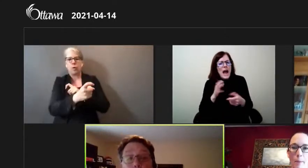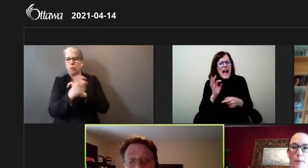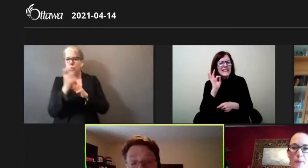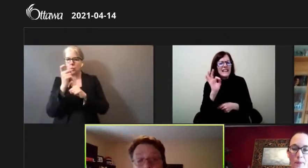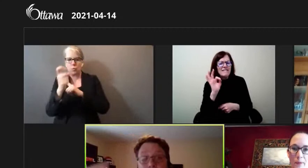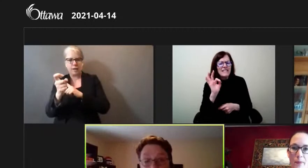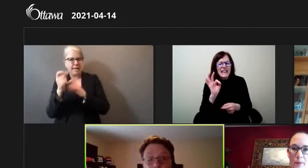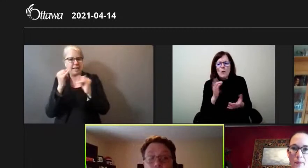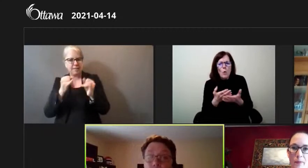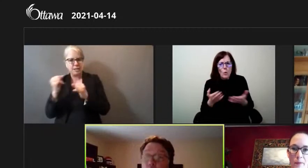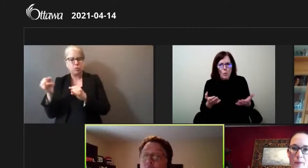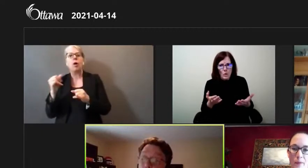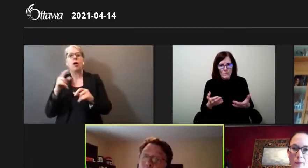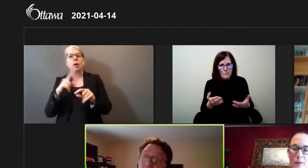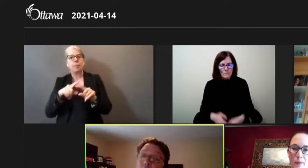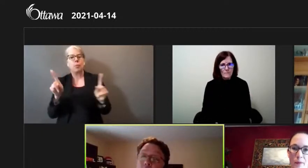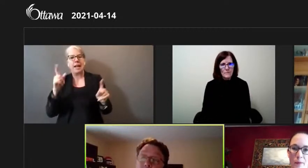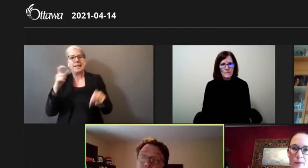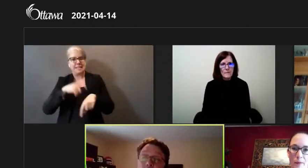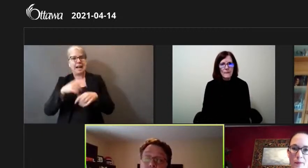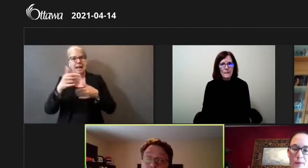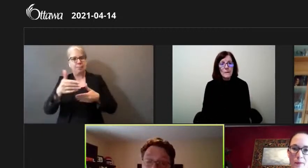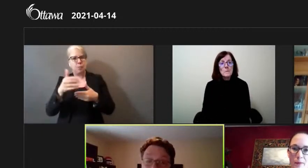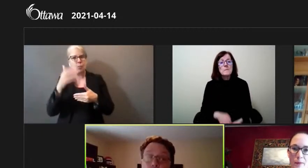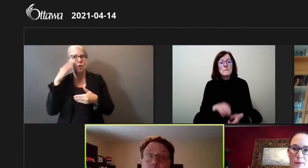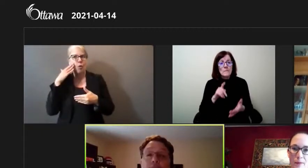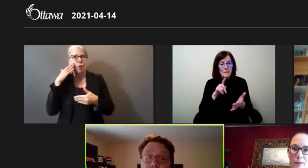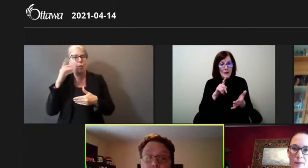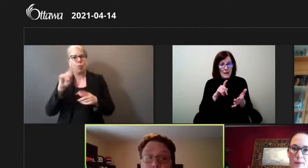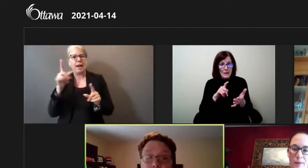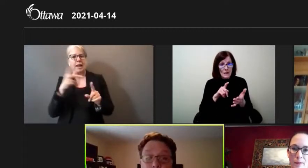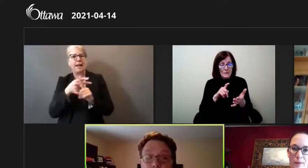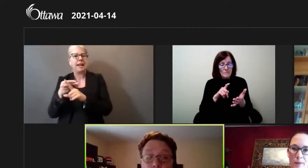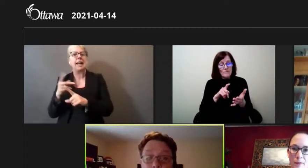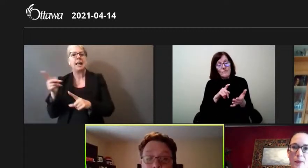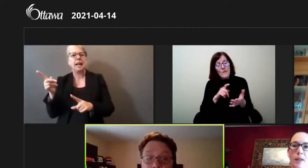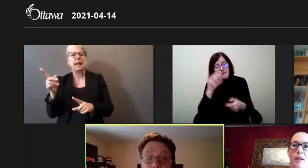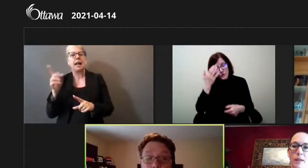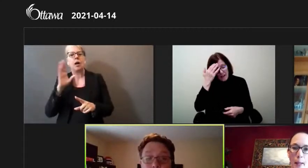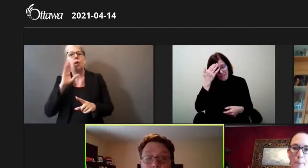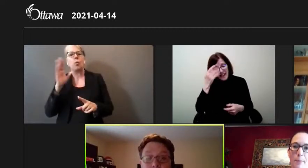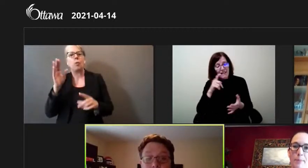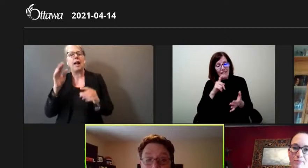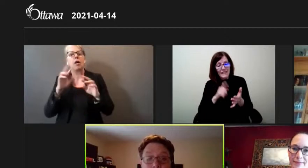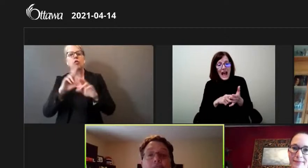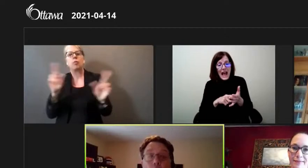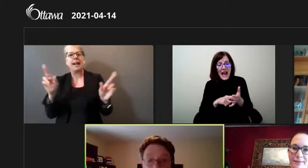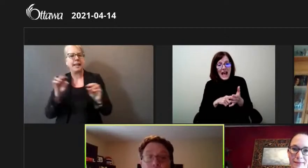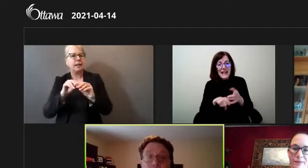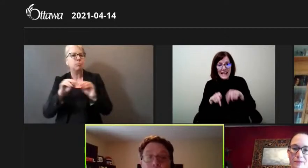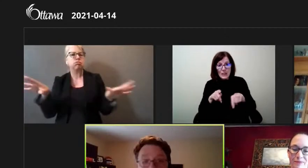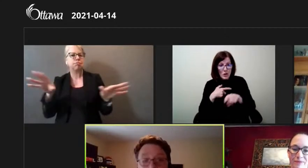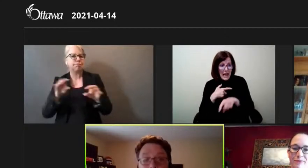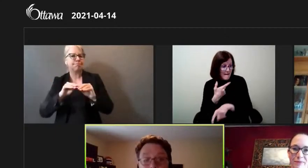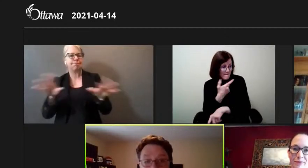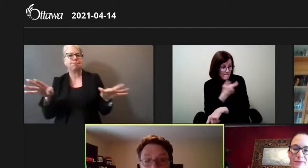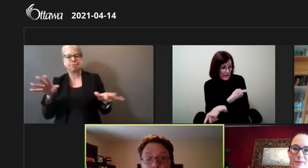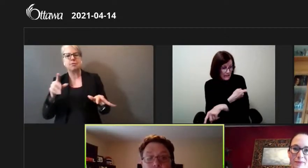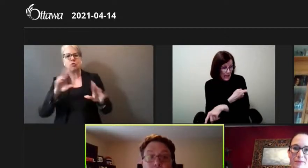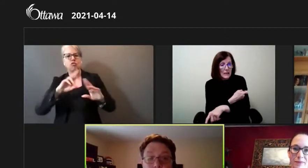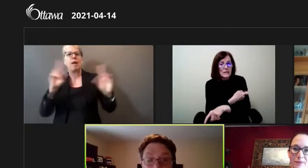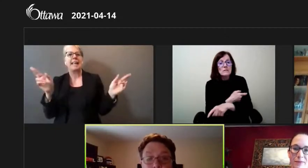but when it's that time, because we know when they were immunized, we will be flooding the communication channels to say we're now ready for